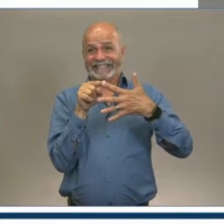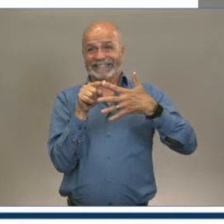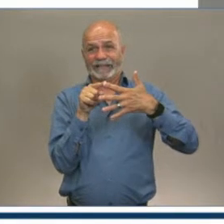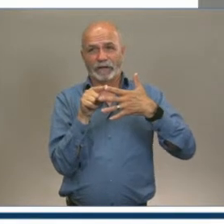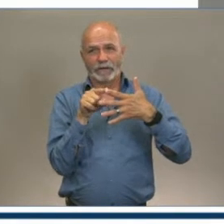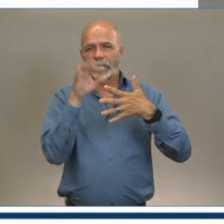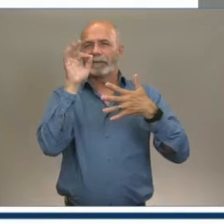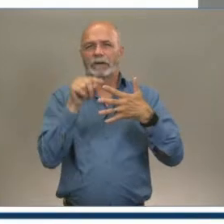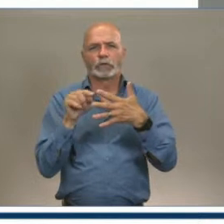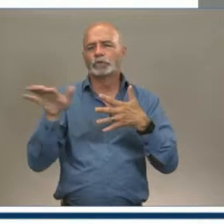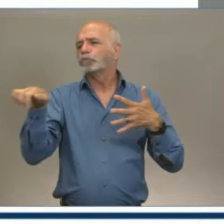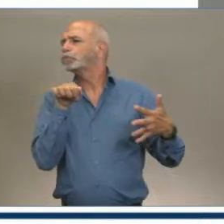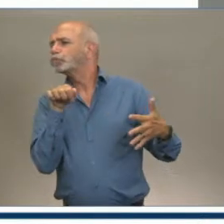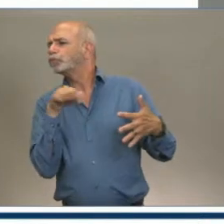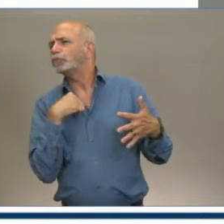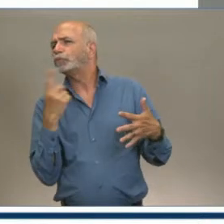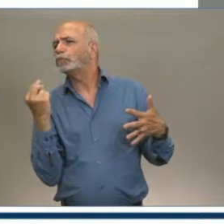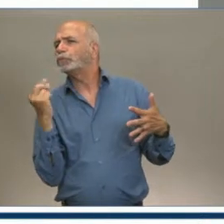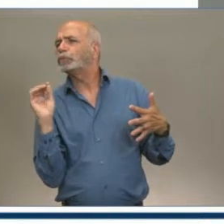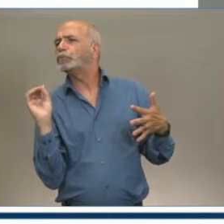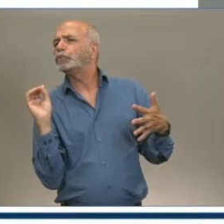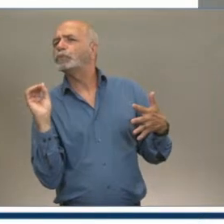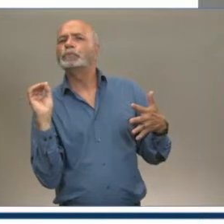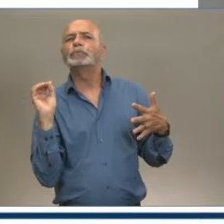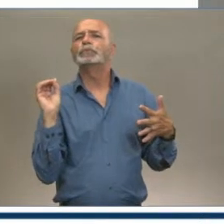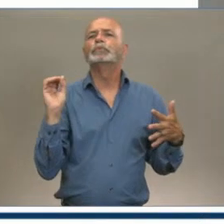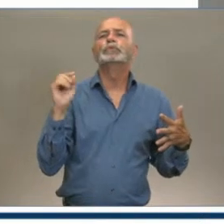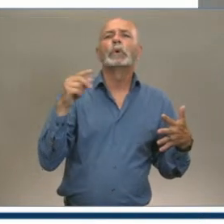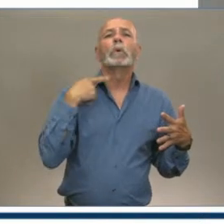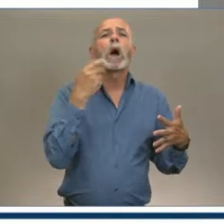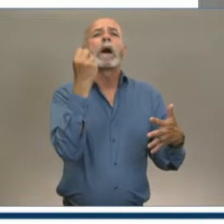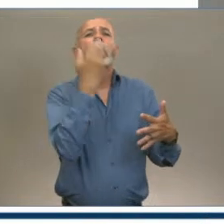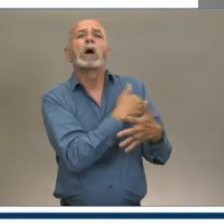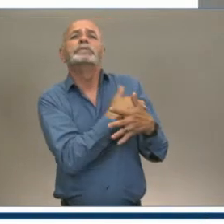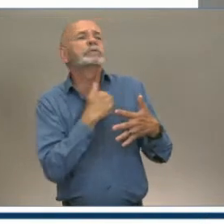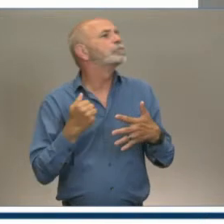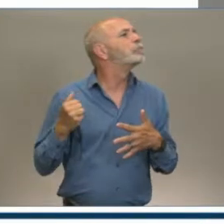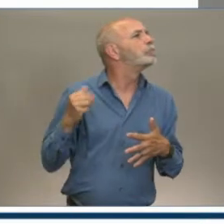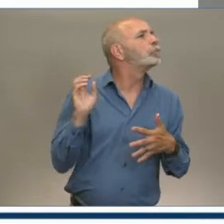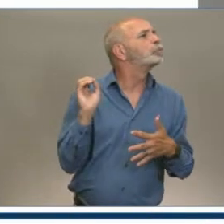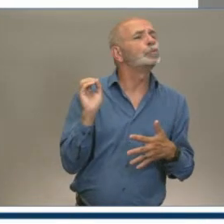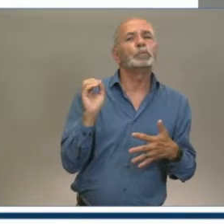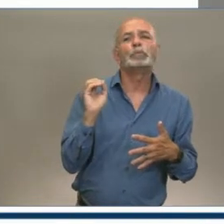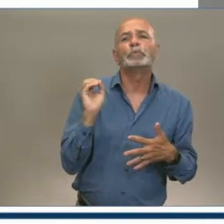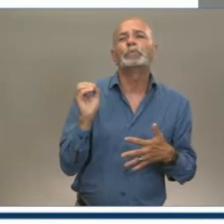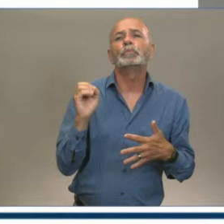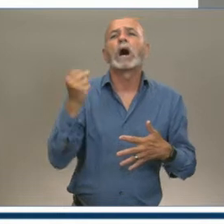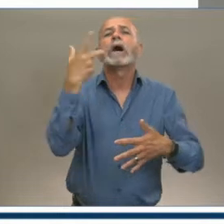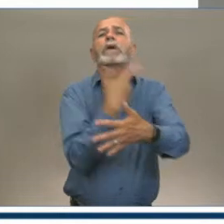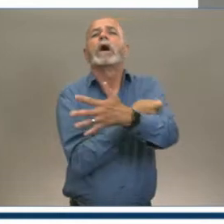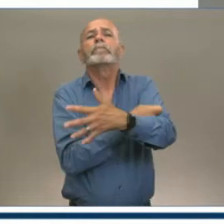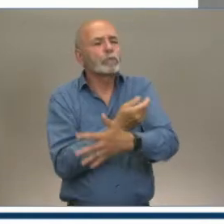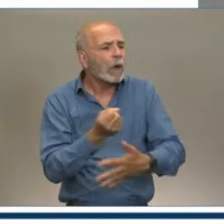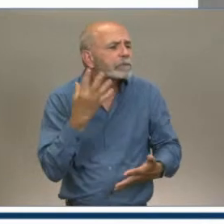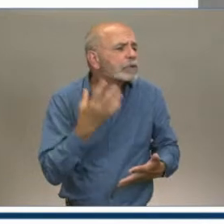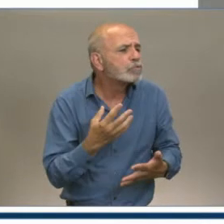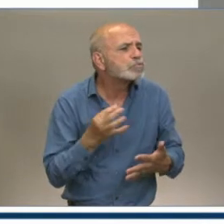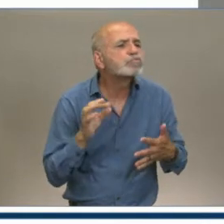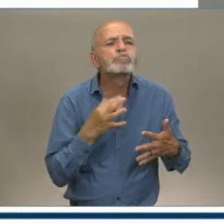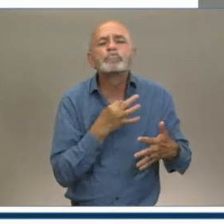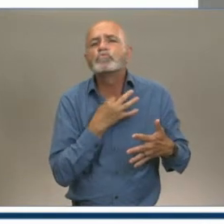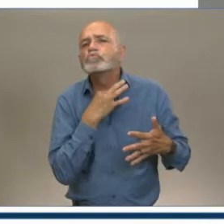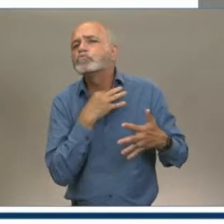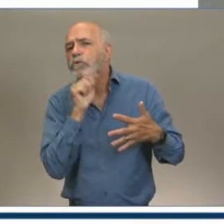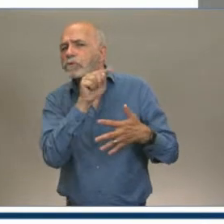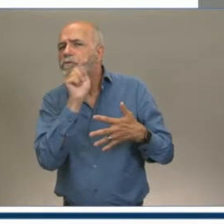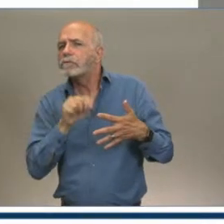activity, hospitalizations, vaccination rates, and ongoing the rates of testing. And right now, all of these things